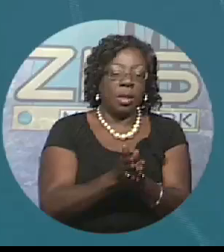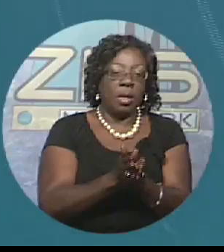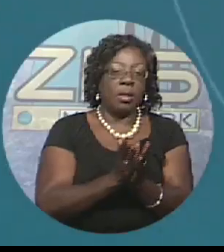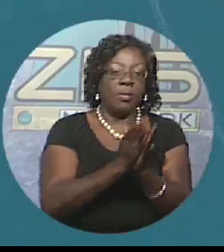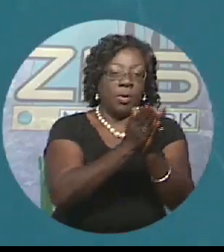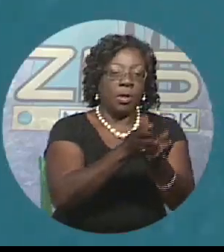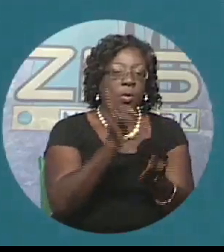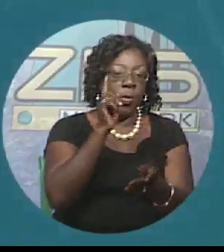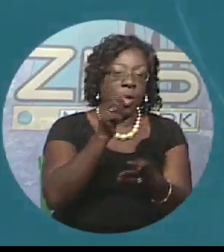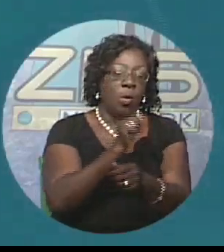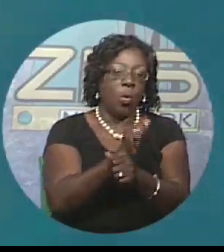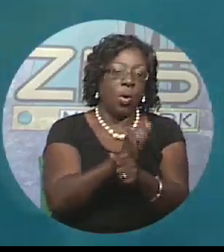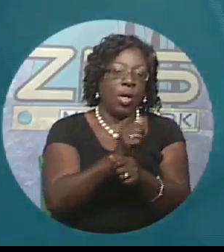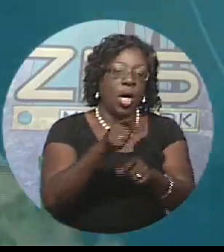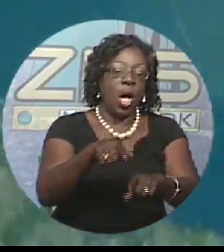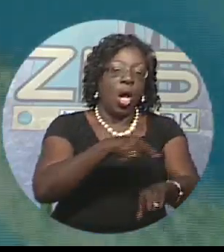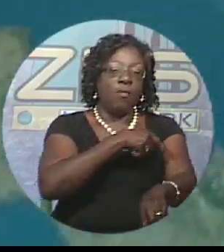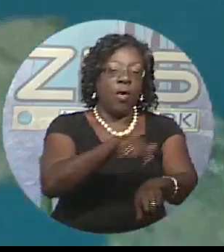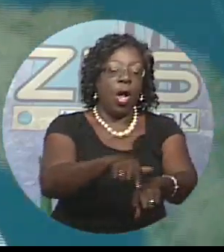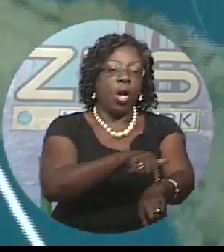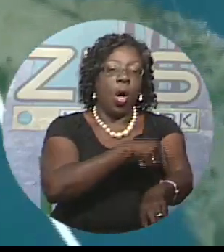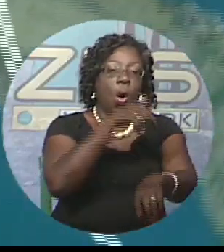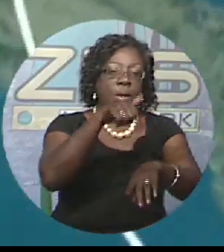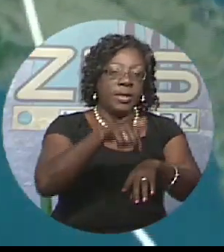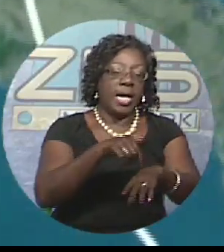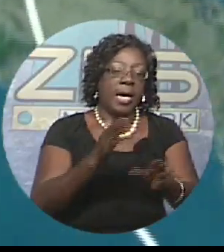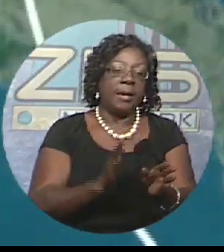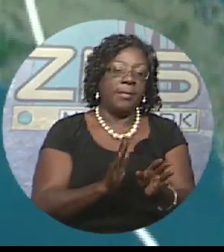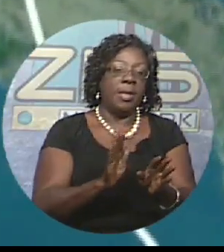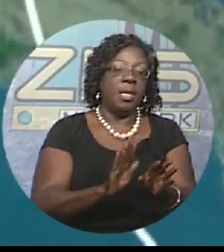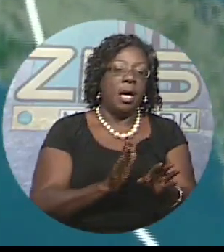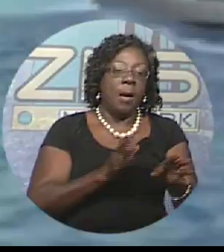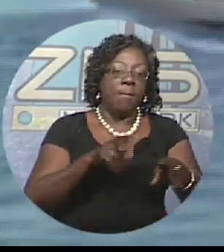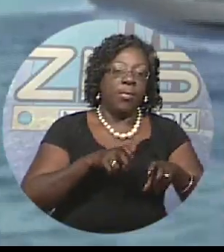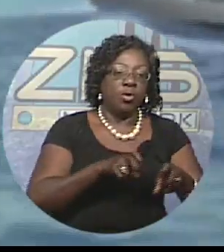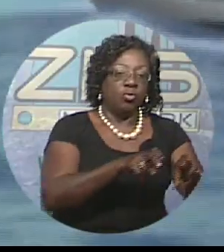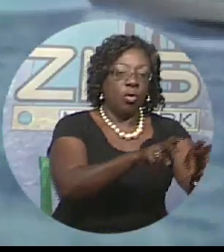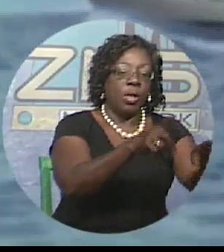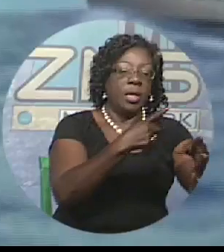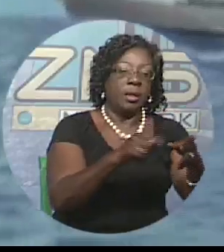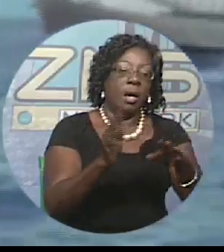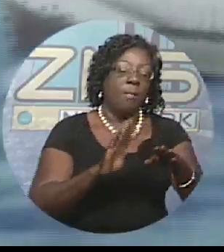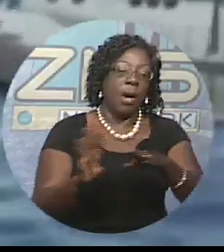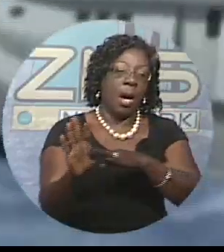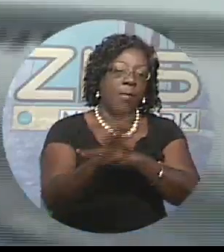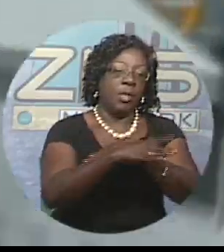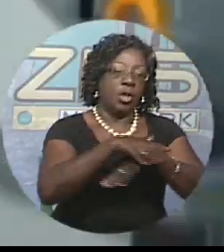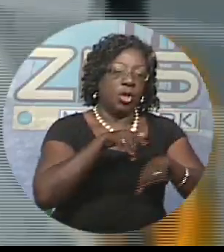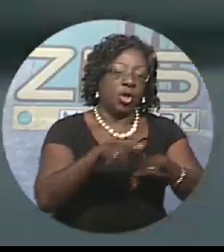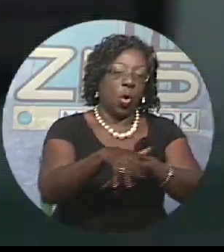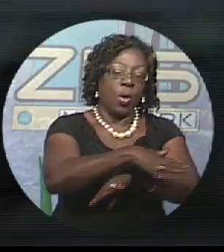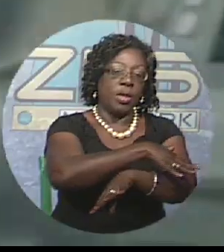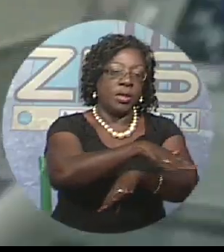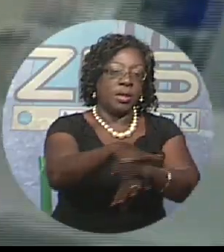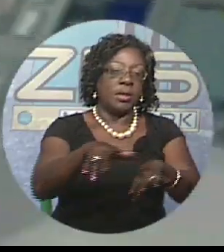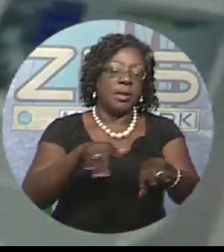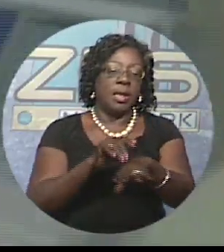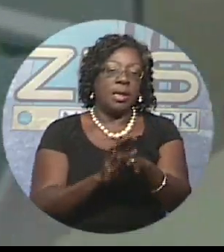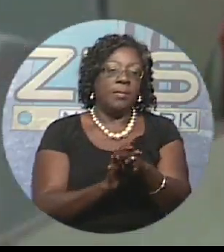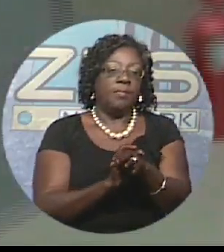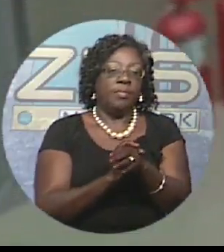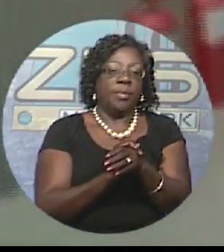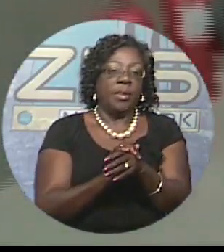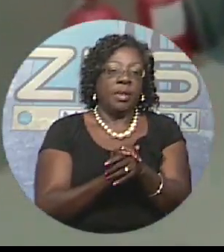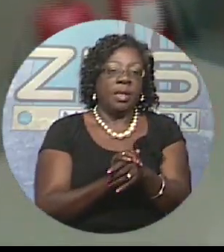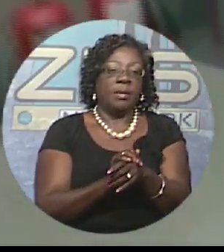vessels will operate long-distance missions and patrol the economic exclusive zone of the Bahamas. Its unique hull design results